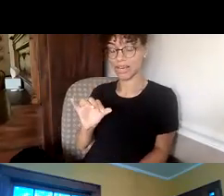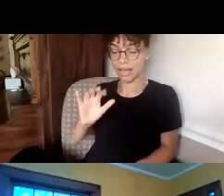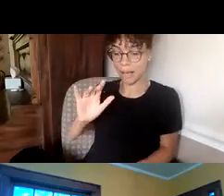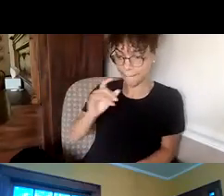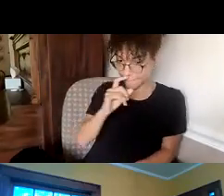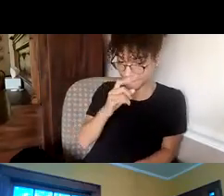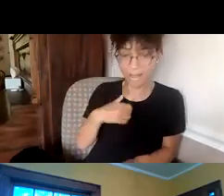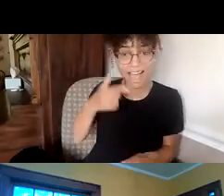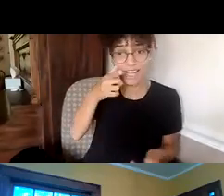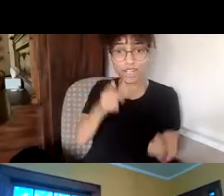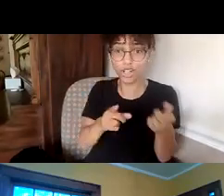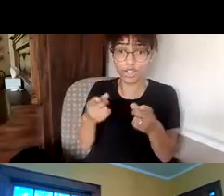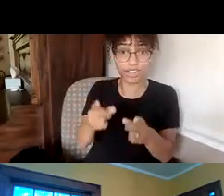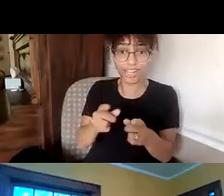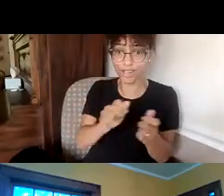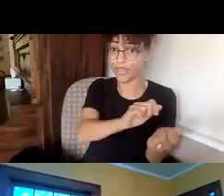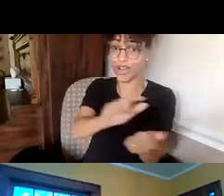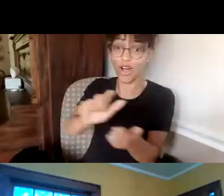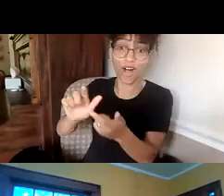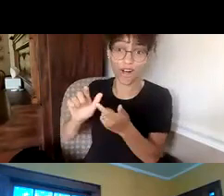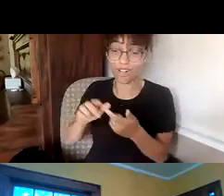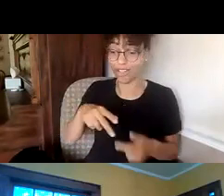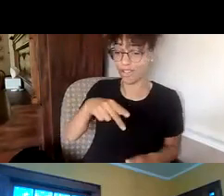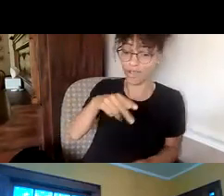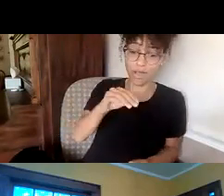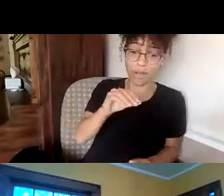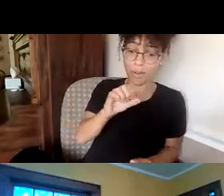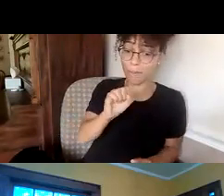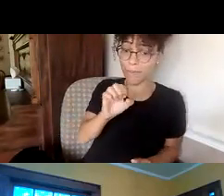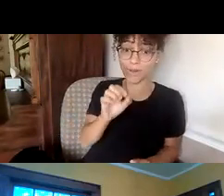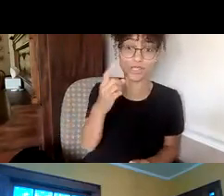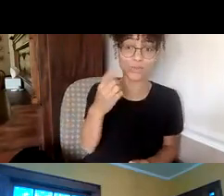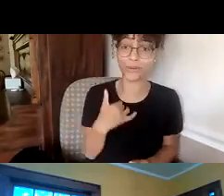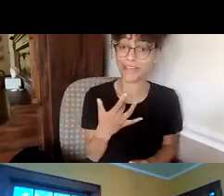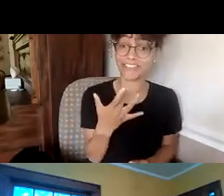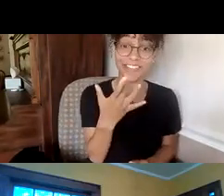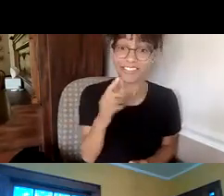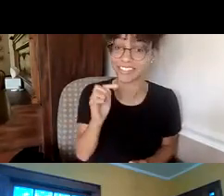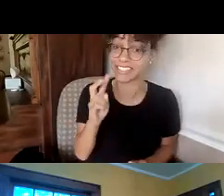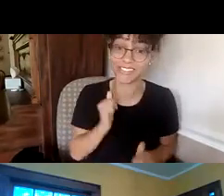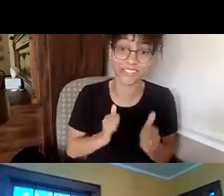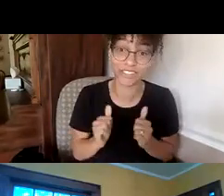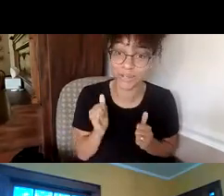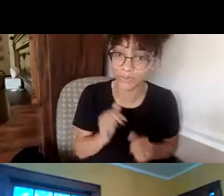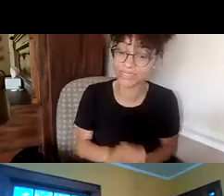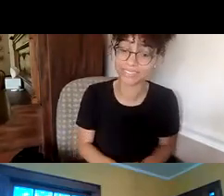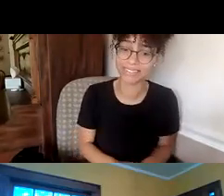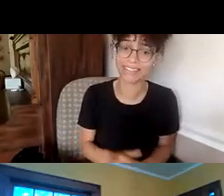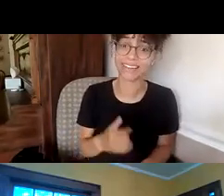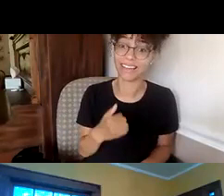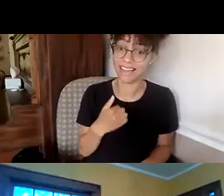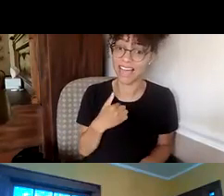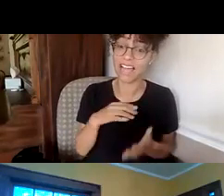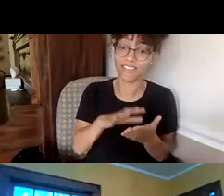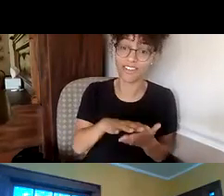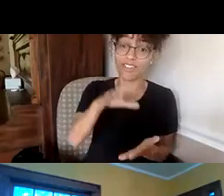agree with all of those, absolutely. Pose is one of my favorite shows, and I have learned a